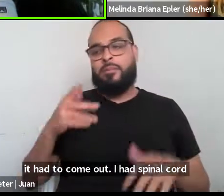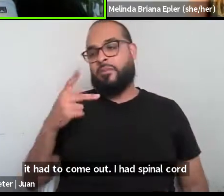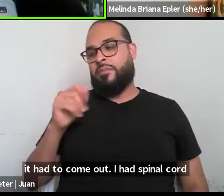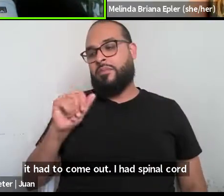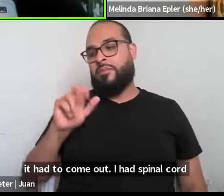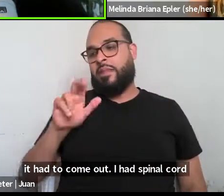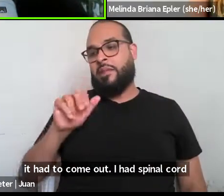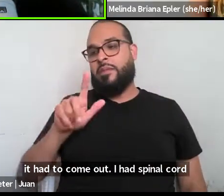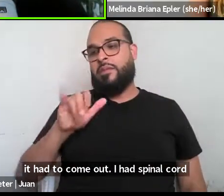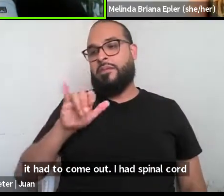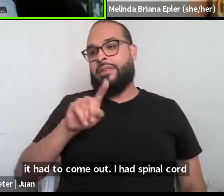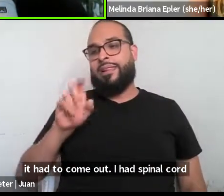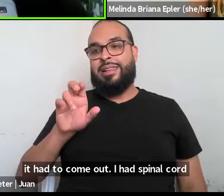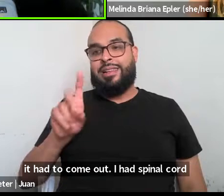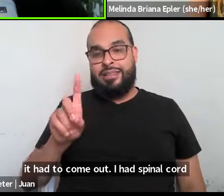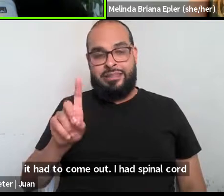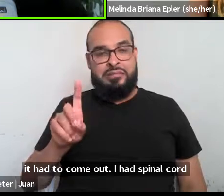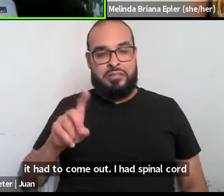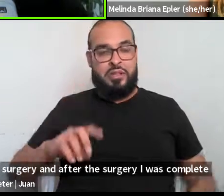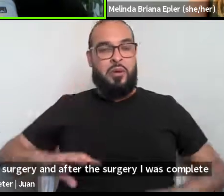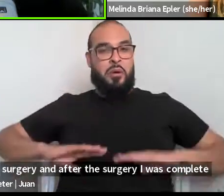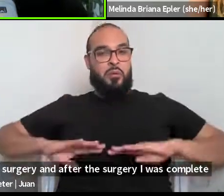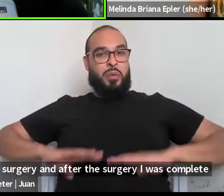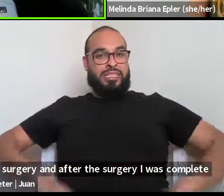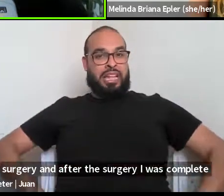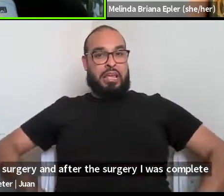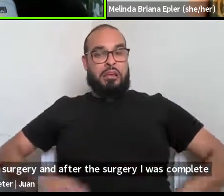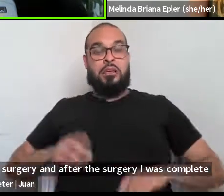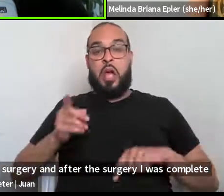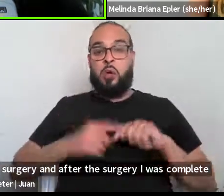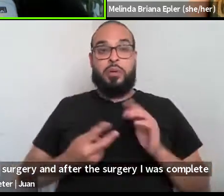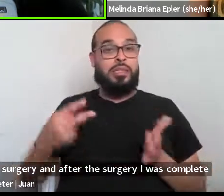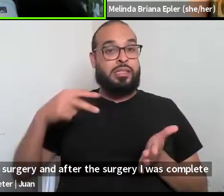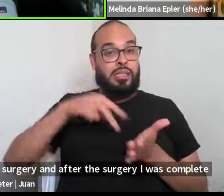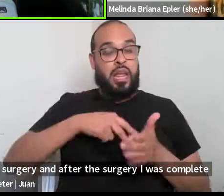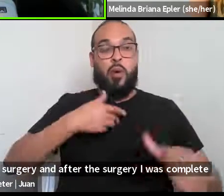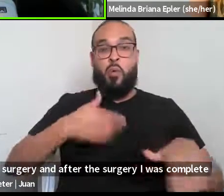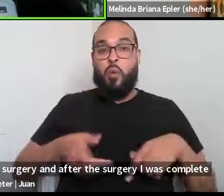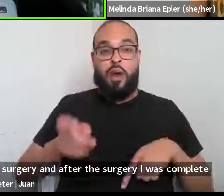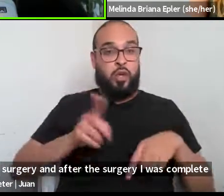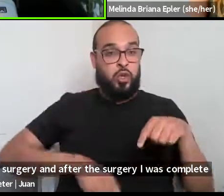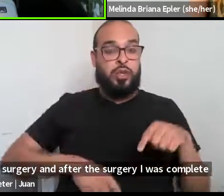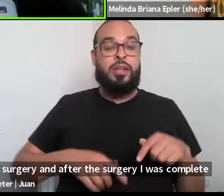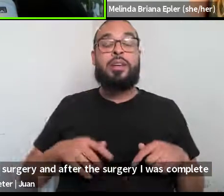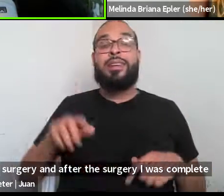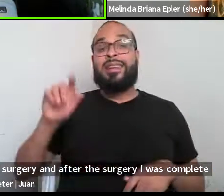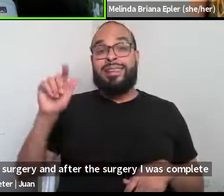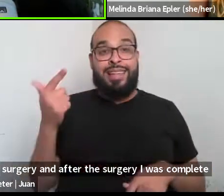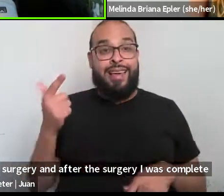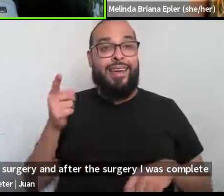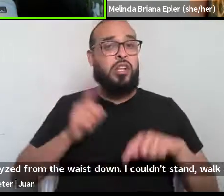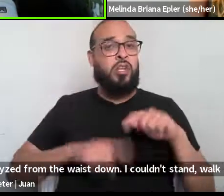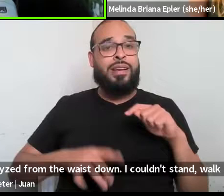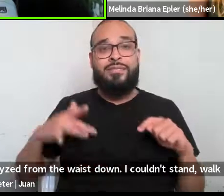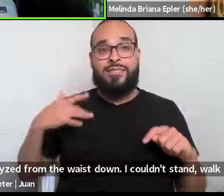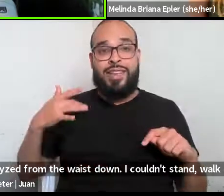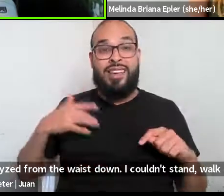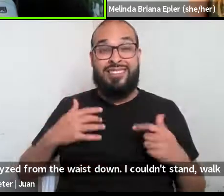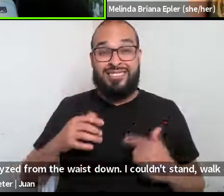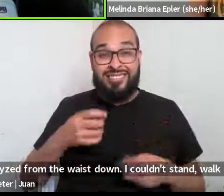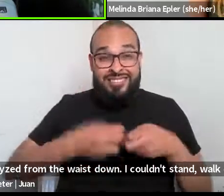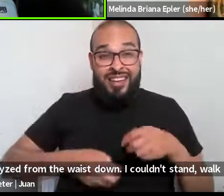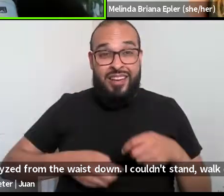walk, I couldn't feel my legs. And it was tough in terms of, I was 26